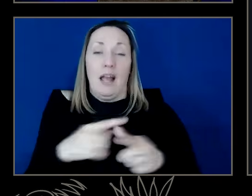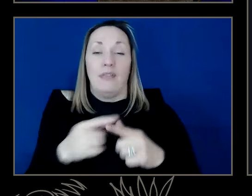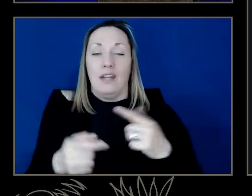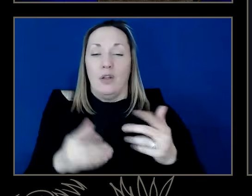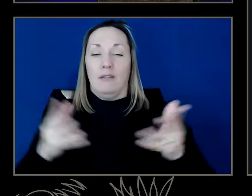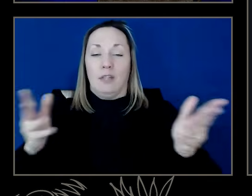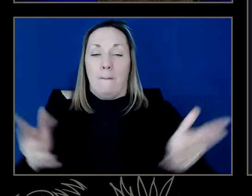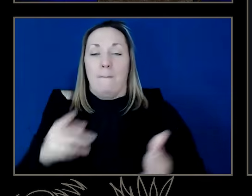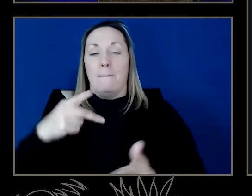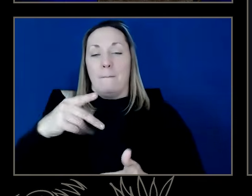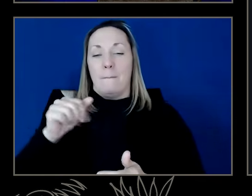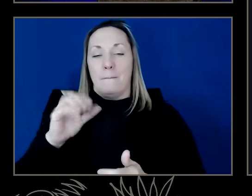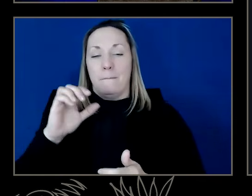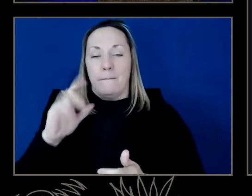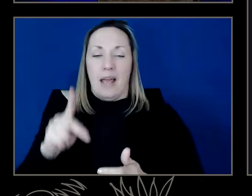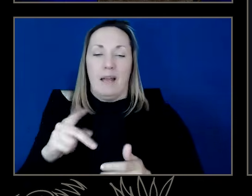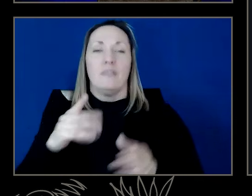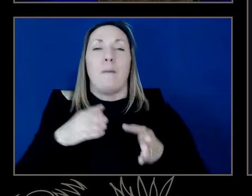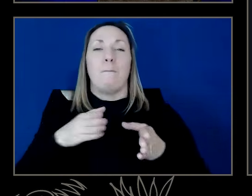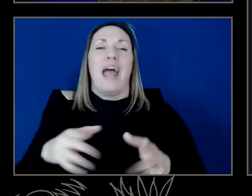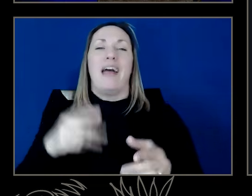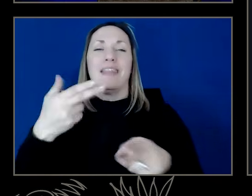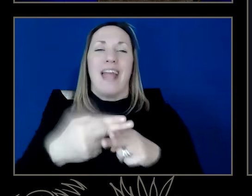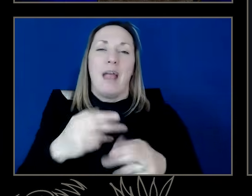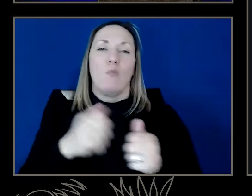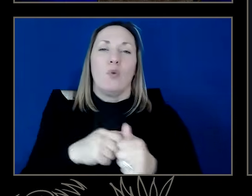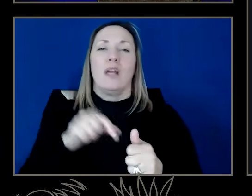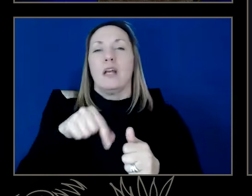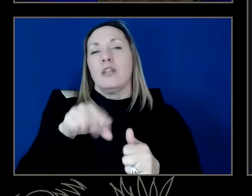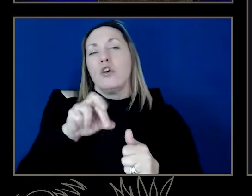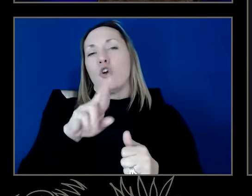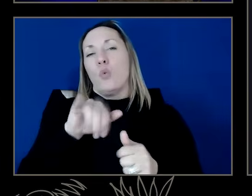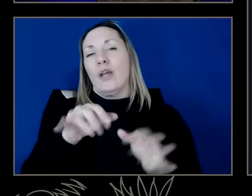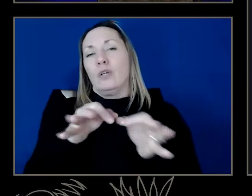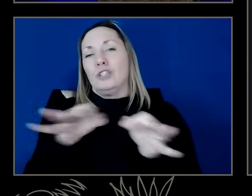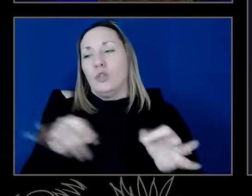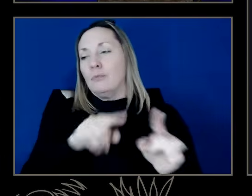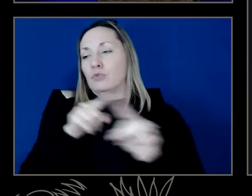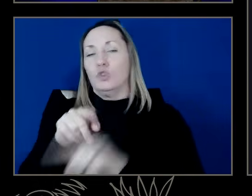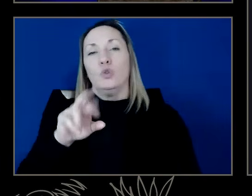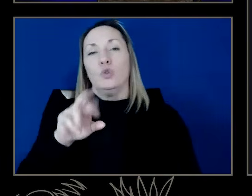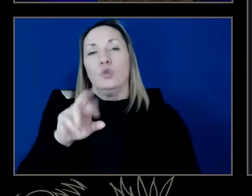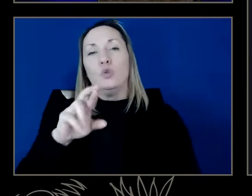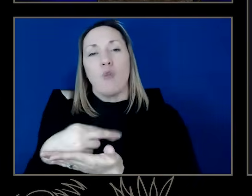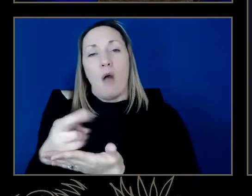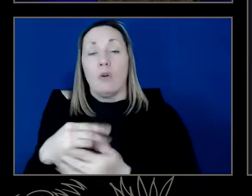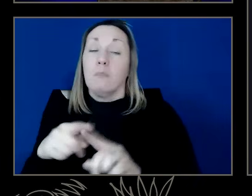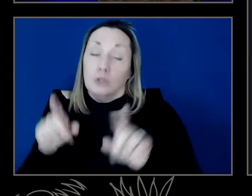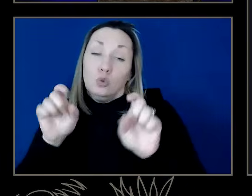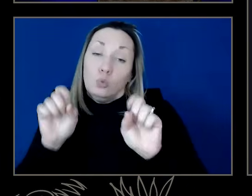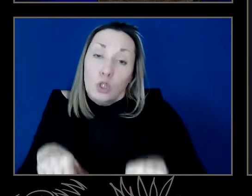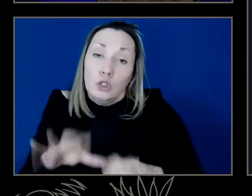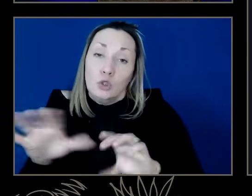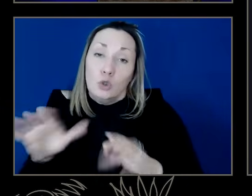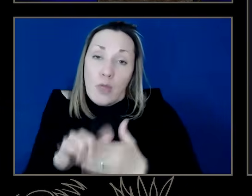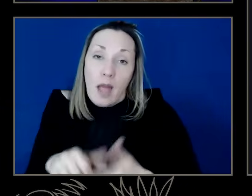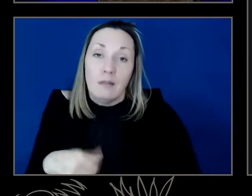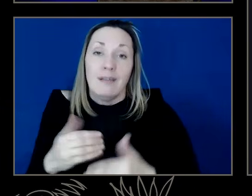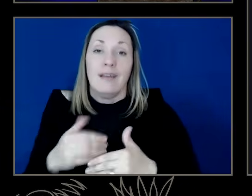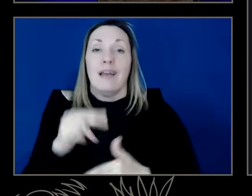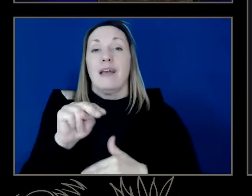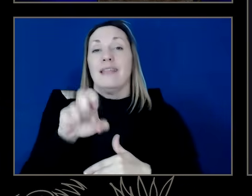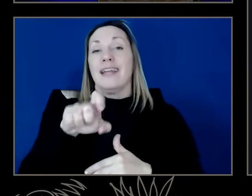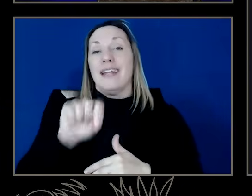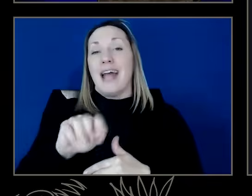the path name with the constructed query string to the router. But it's possible to do, and Next.js does give